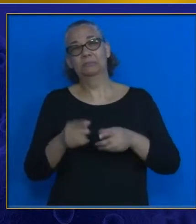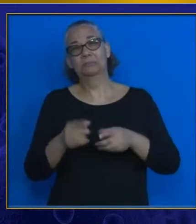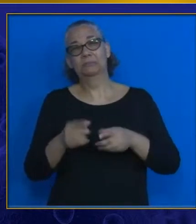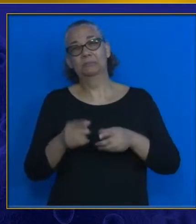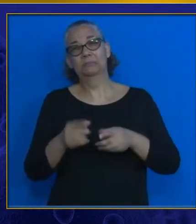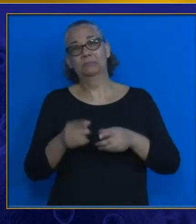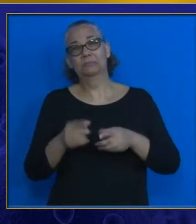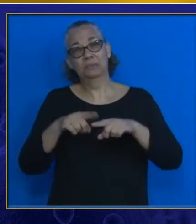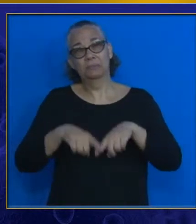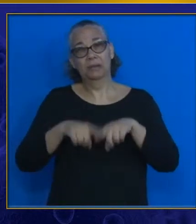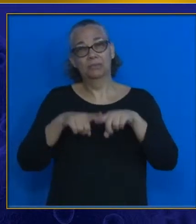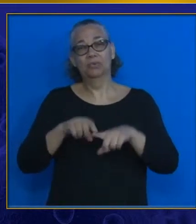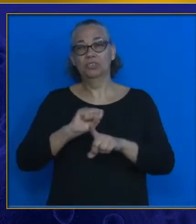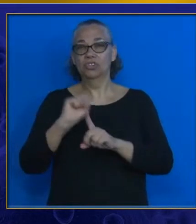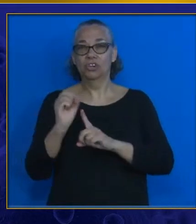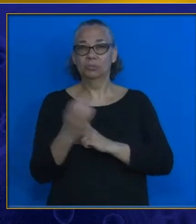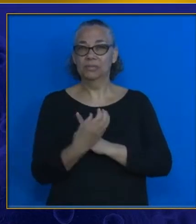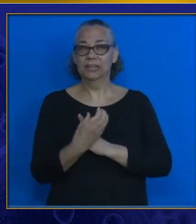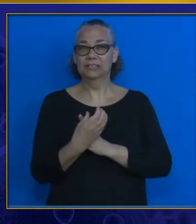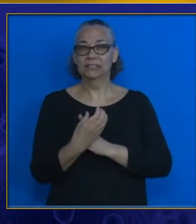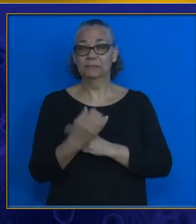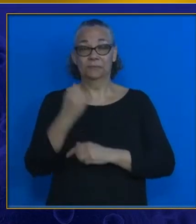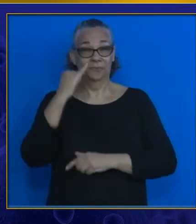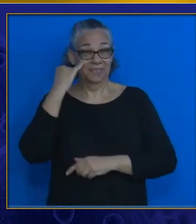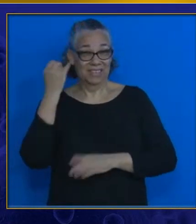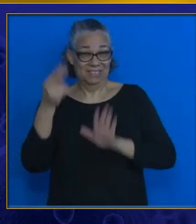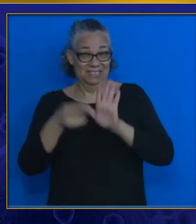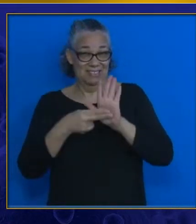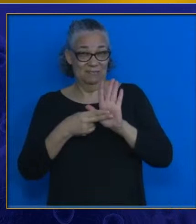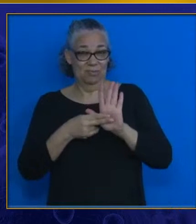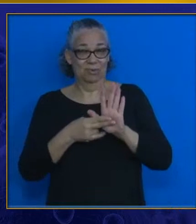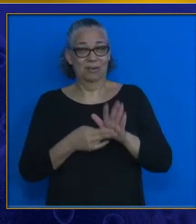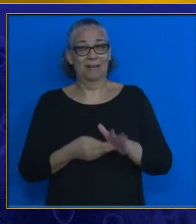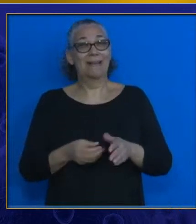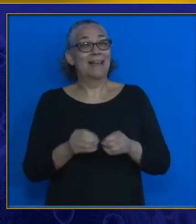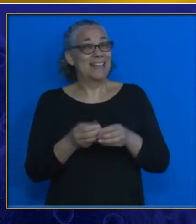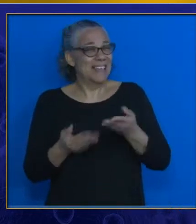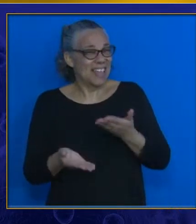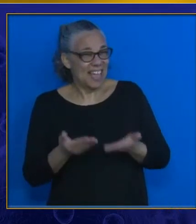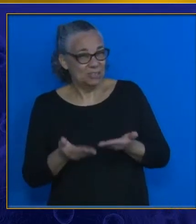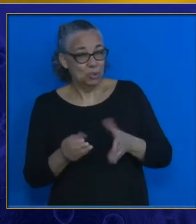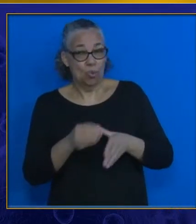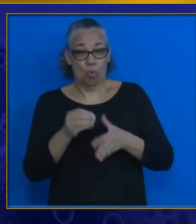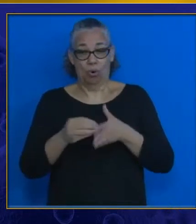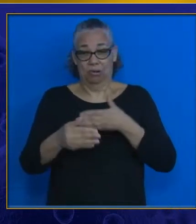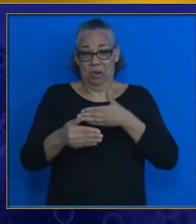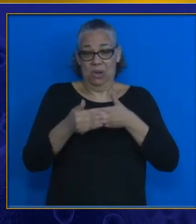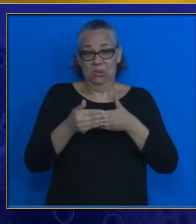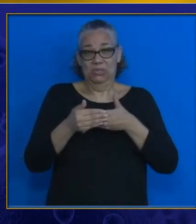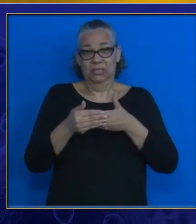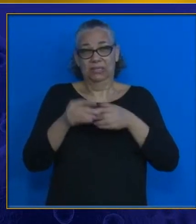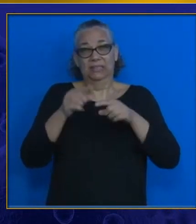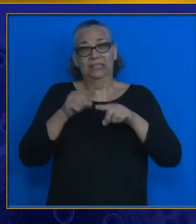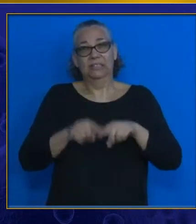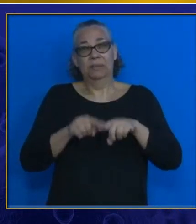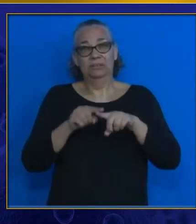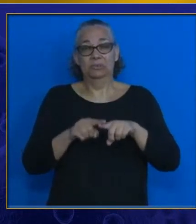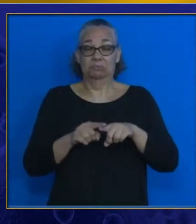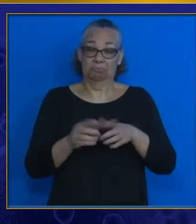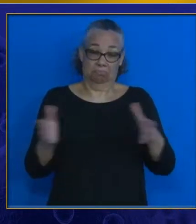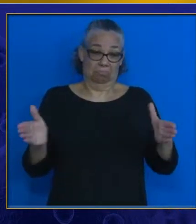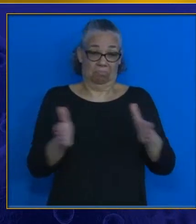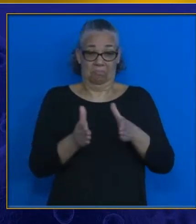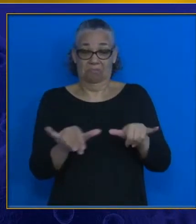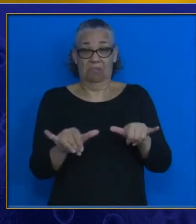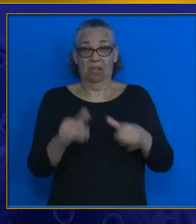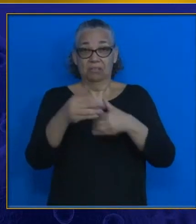circumstances. Whether it's classified as casual or close contact will depend on such factors as the room and